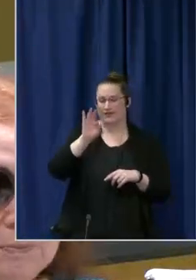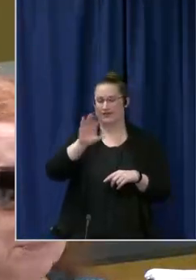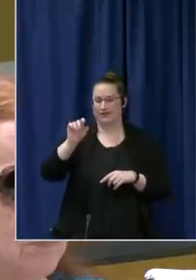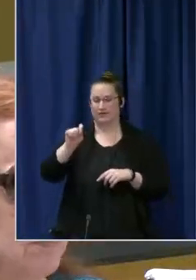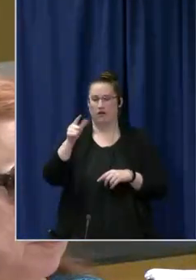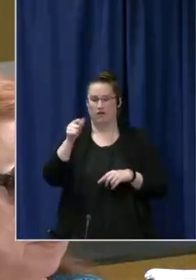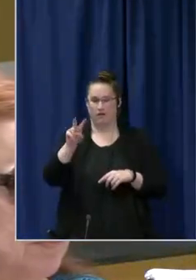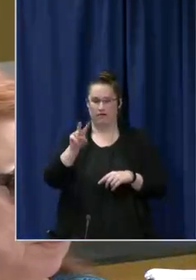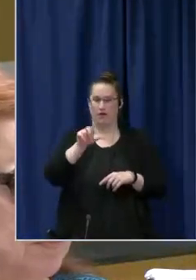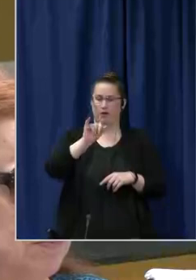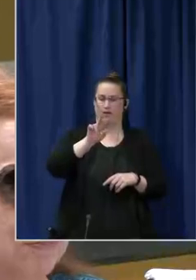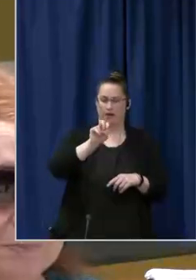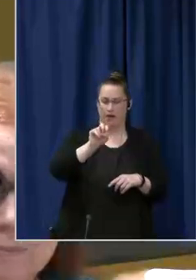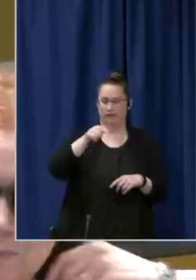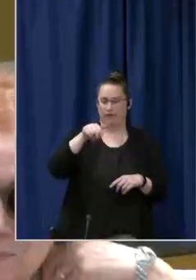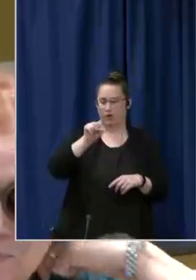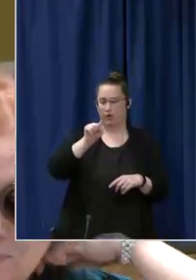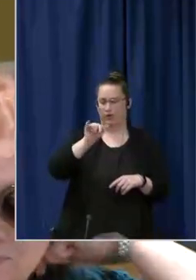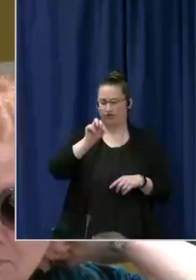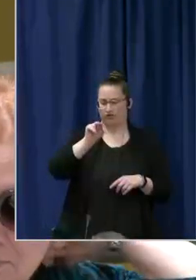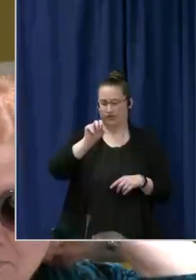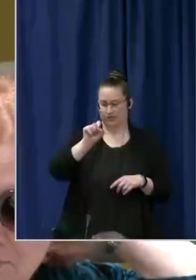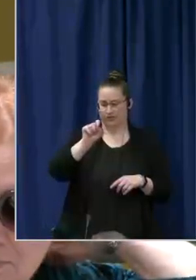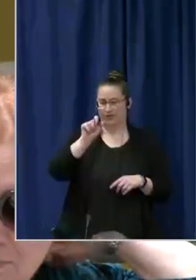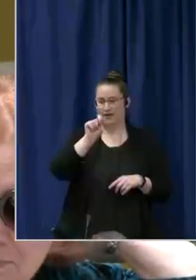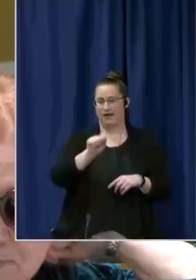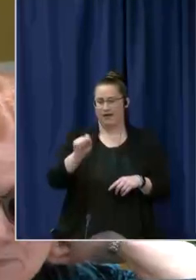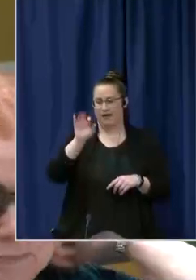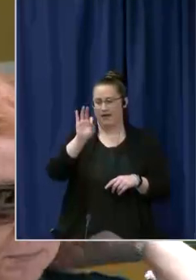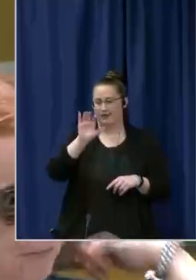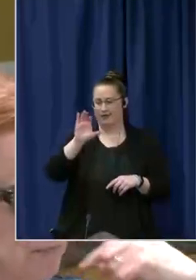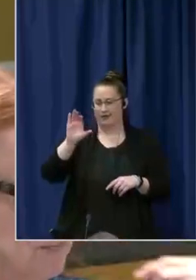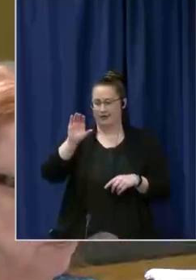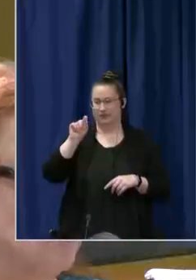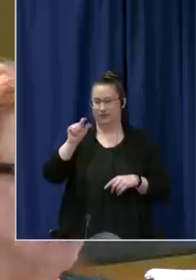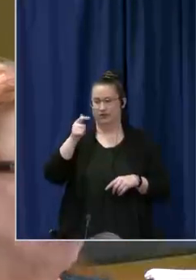livequestions@fcc.gov. That's one word,